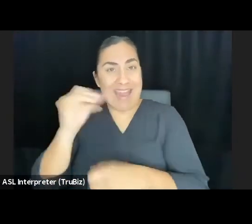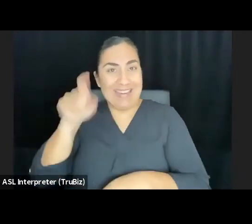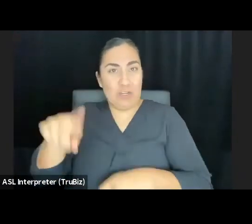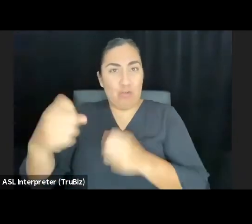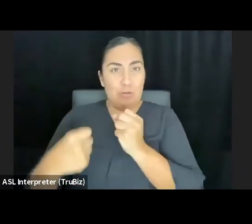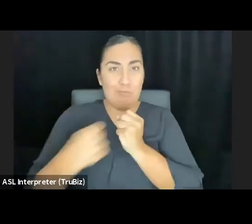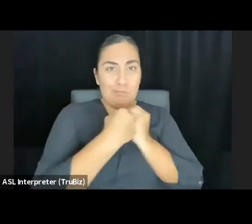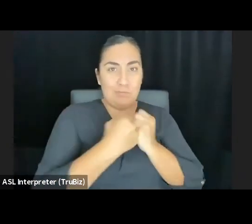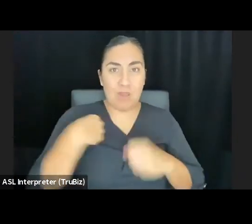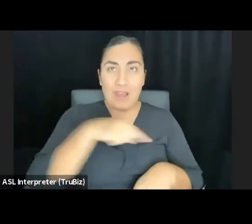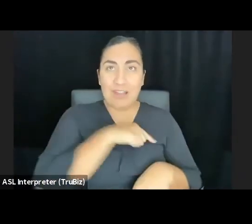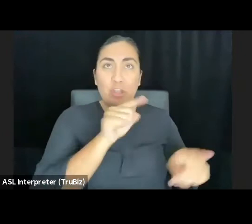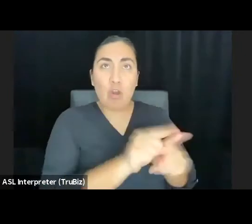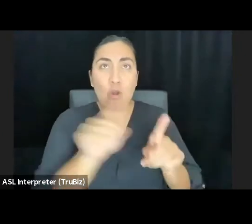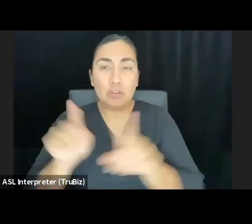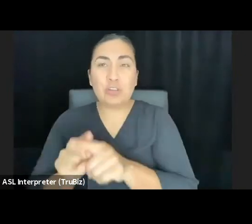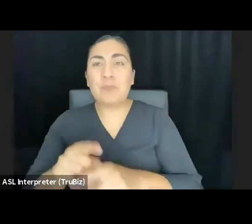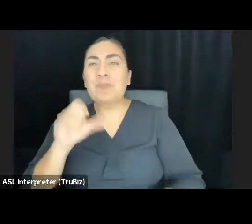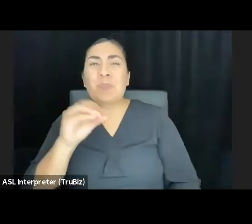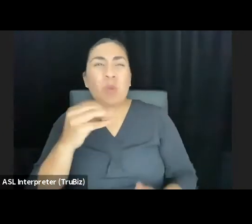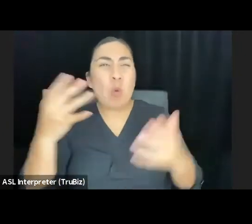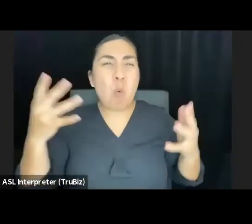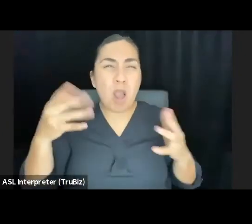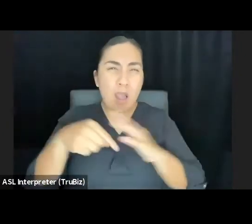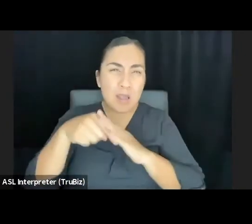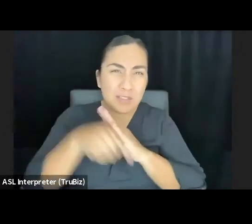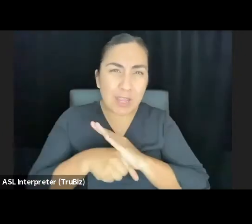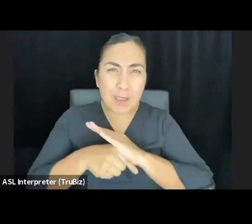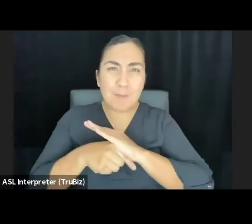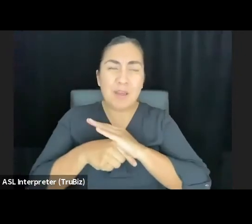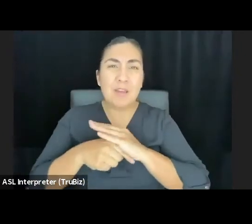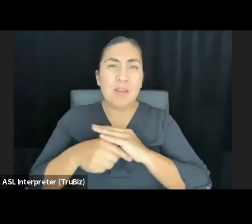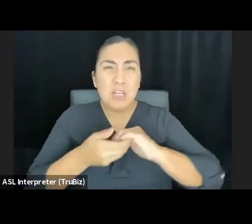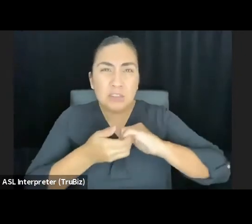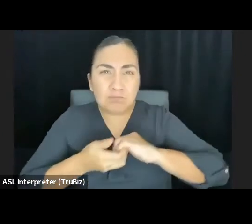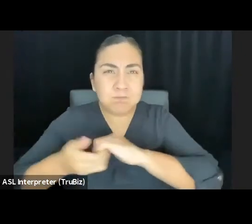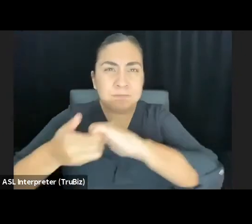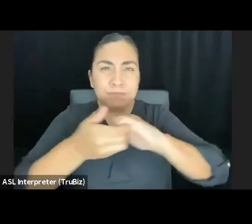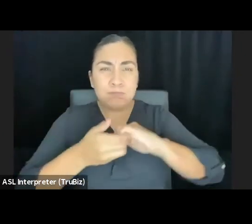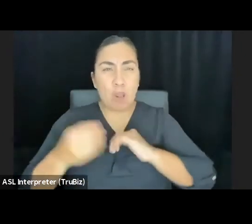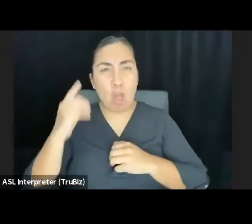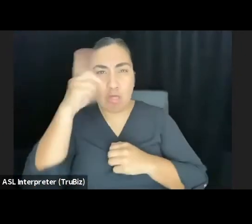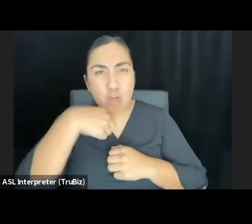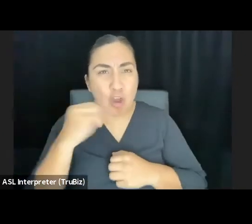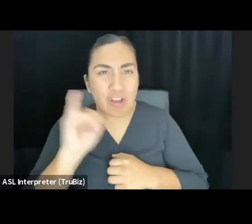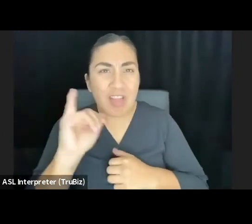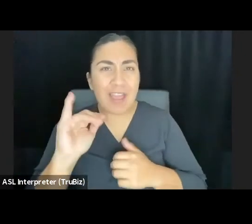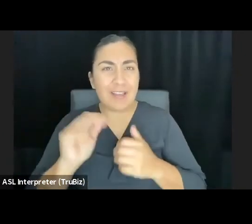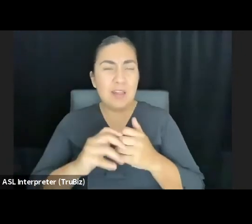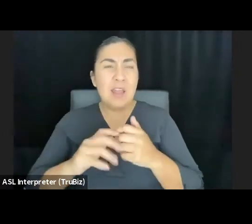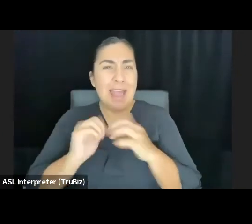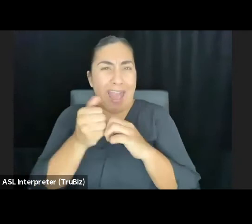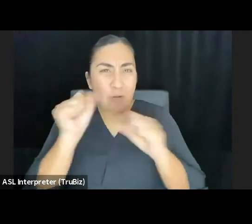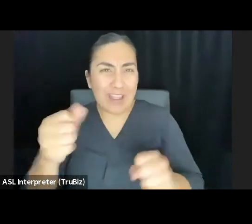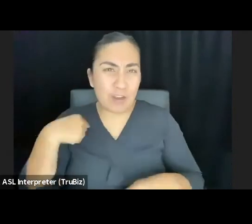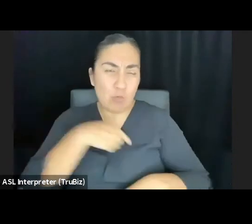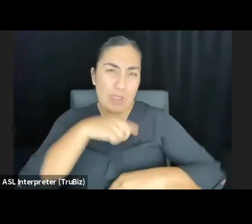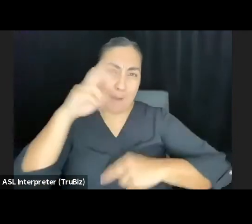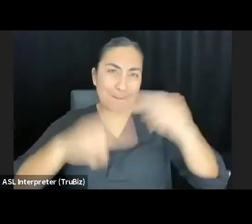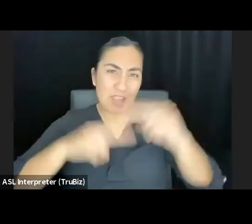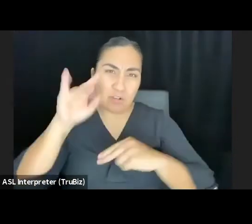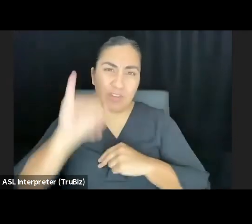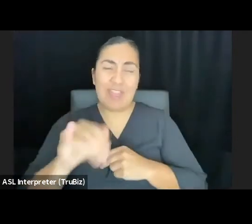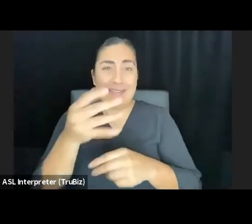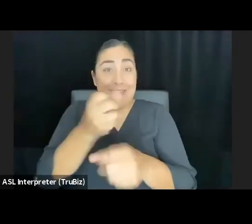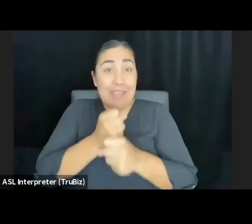deep solidarity look like between our communities, and how can we build that? How can we get to that to build a better and just